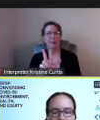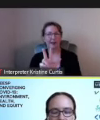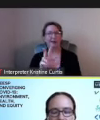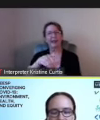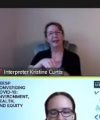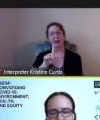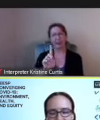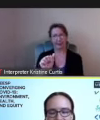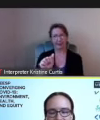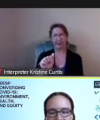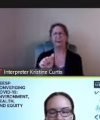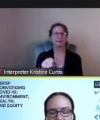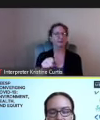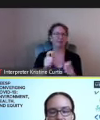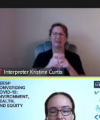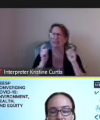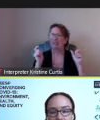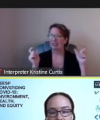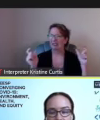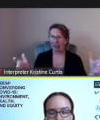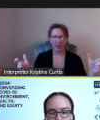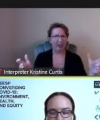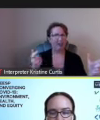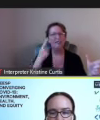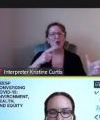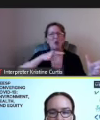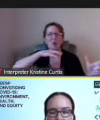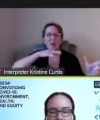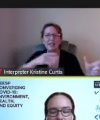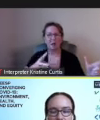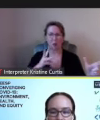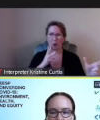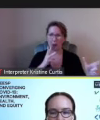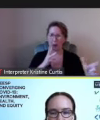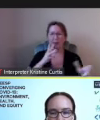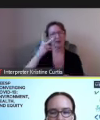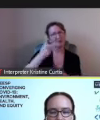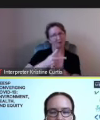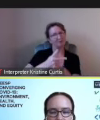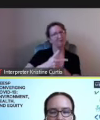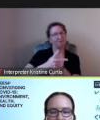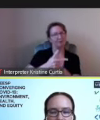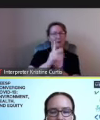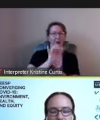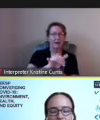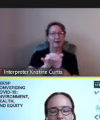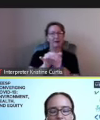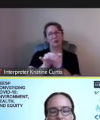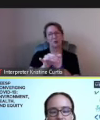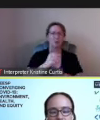it's a very large wastewater treatment plant. And then it goes through many steps to be treated to protect public health against